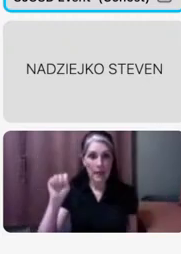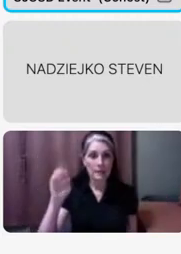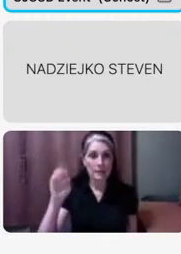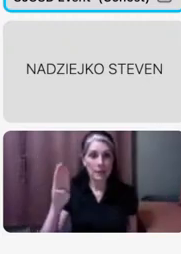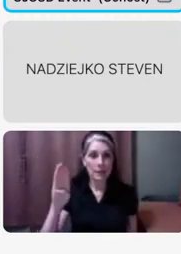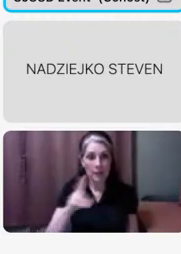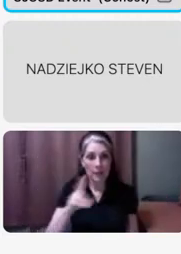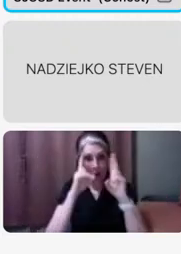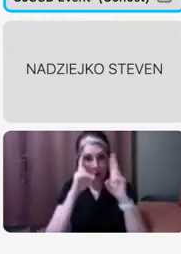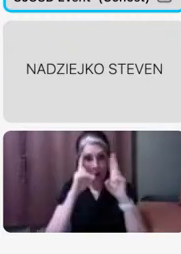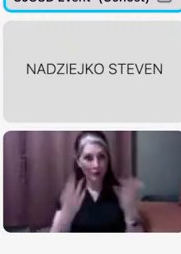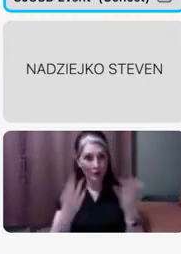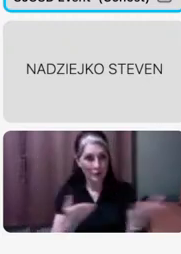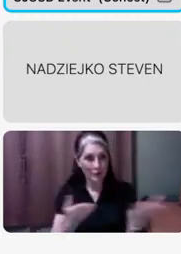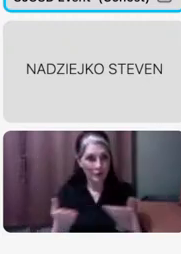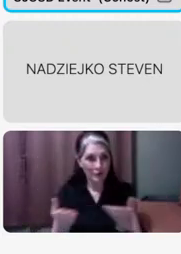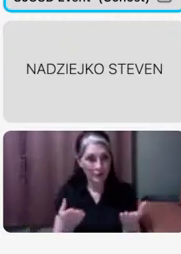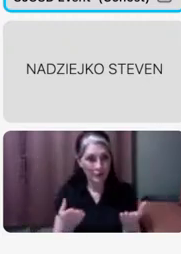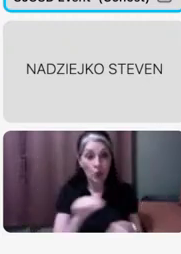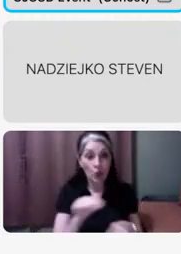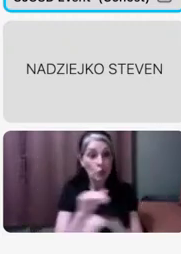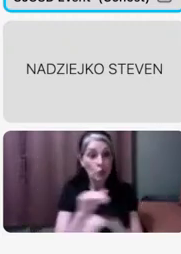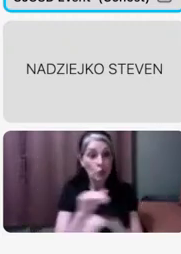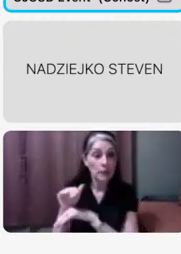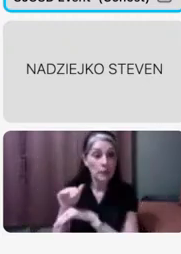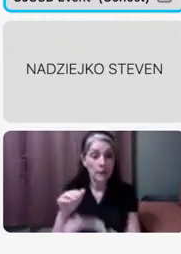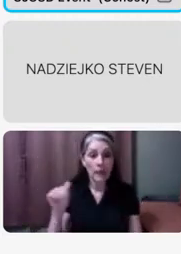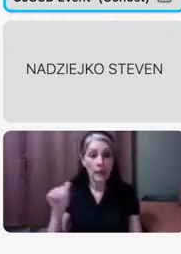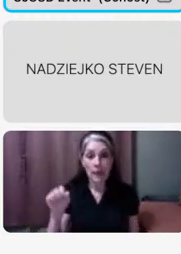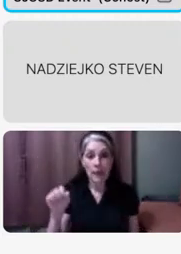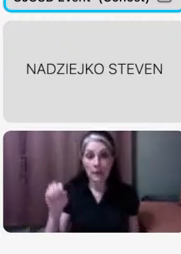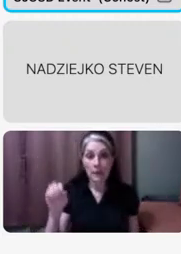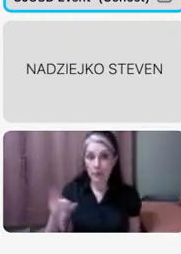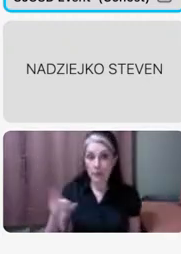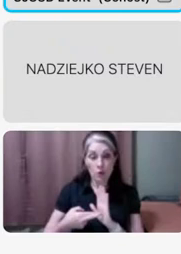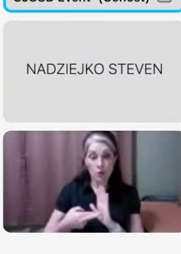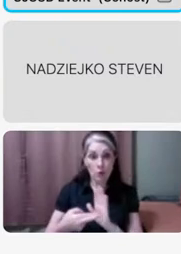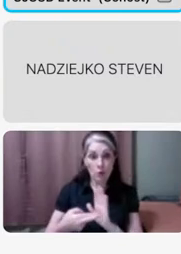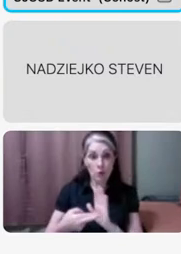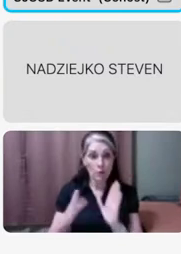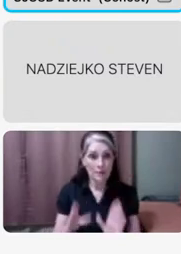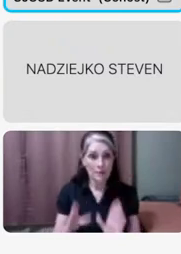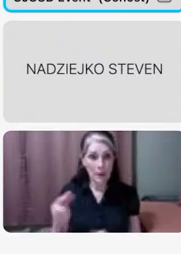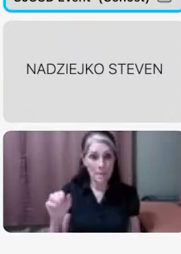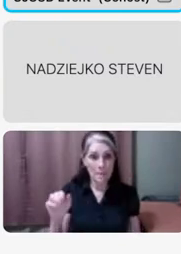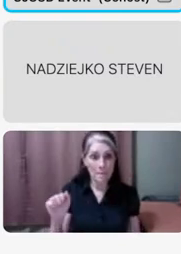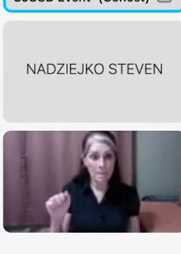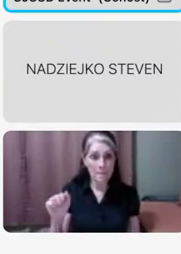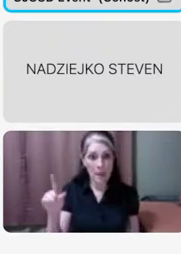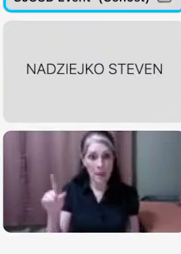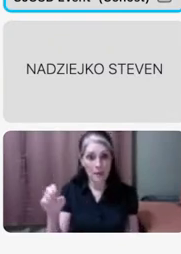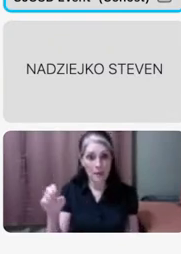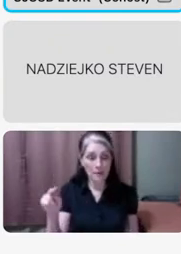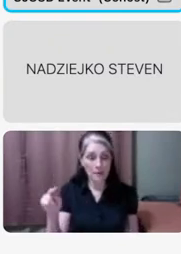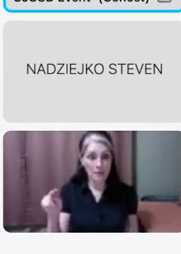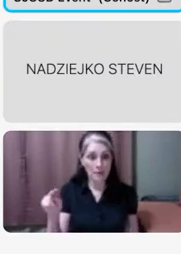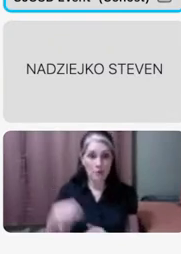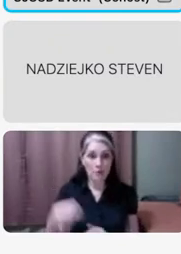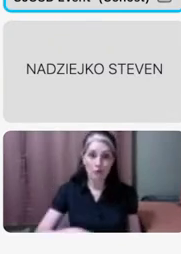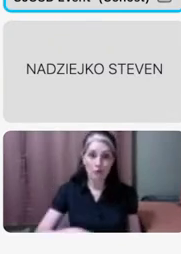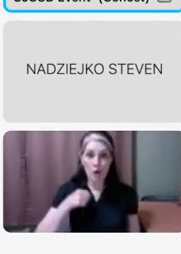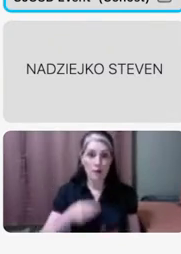good evening i'm asb representative madison ostrich and we are here tonight to proudly present our grand tourist high school